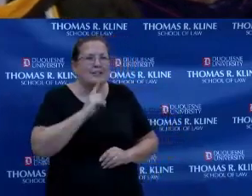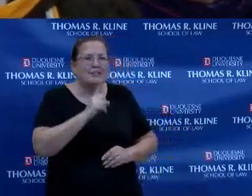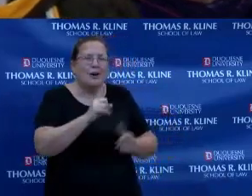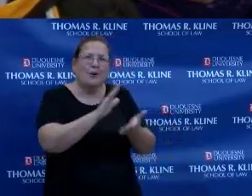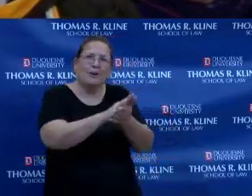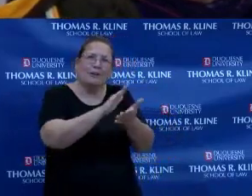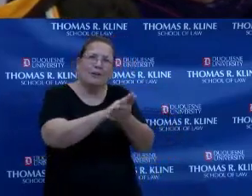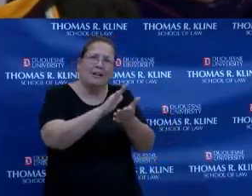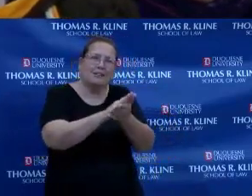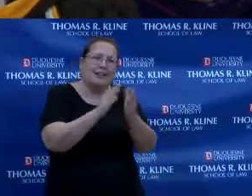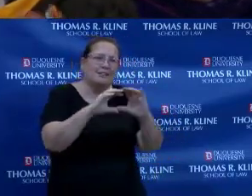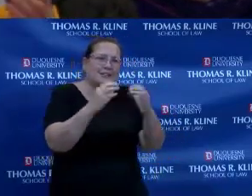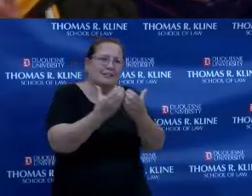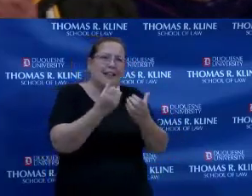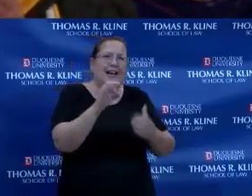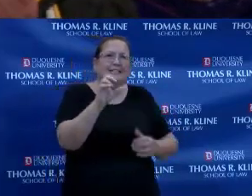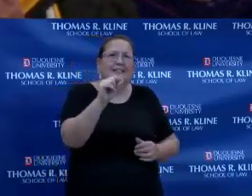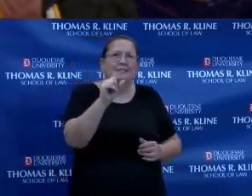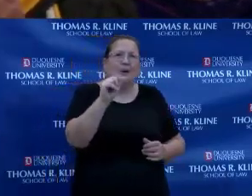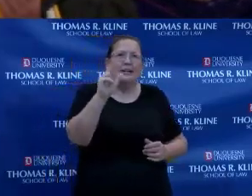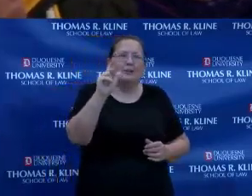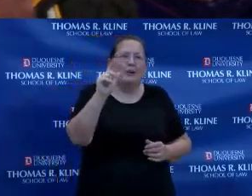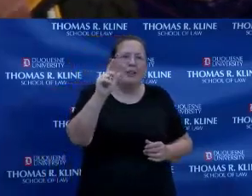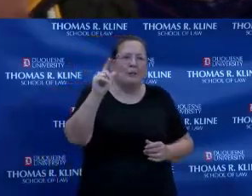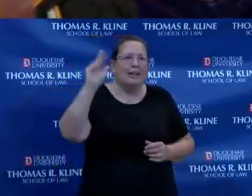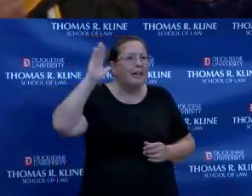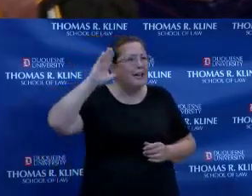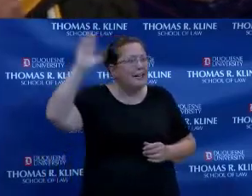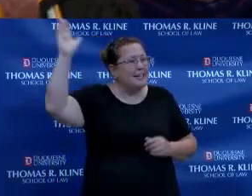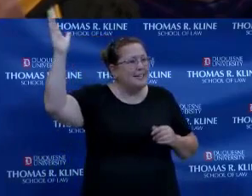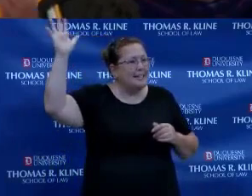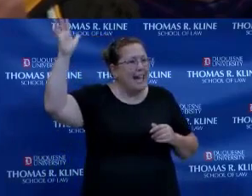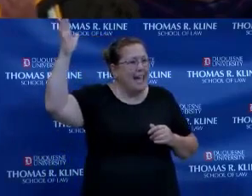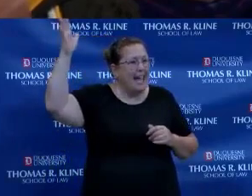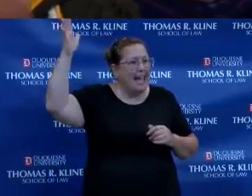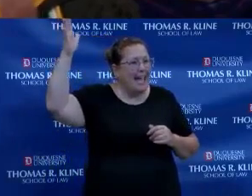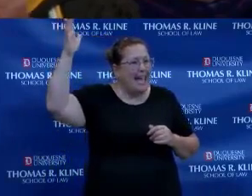Congratulations, class of 2023. We did it!